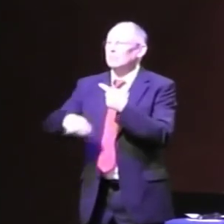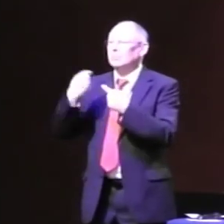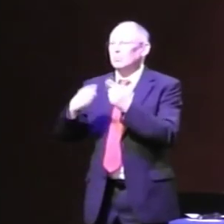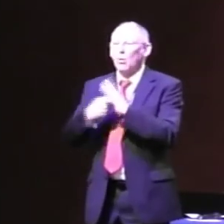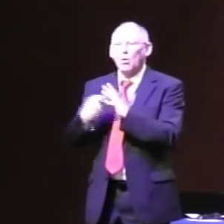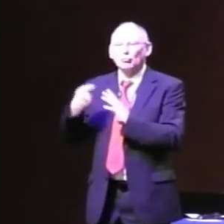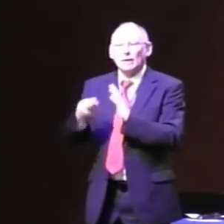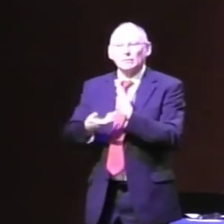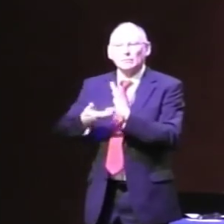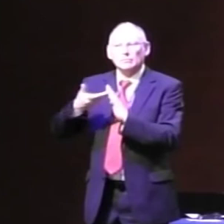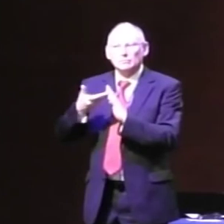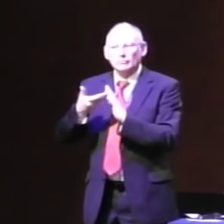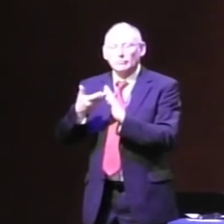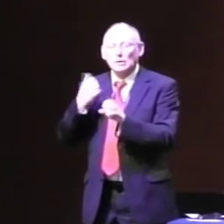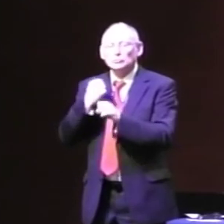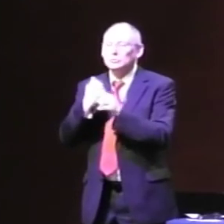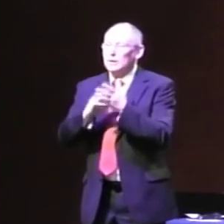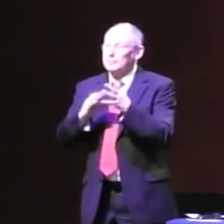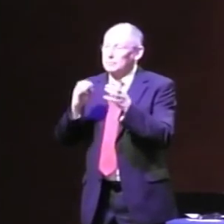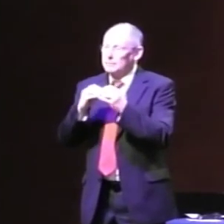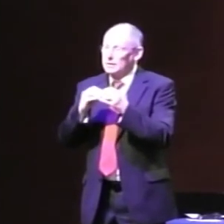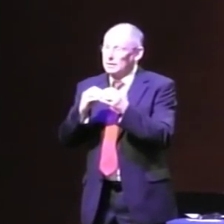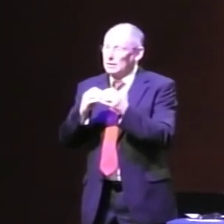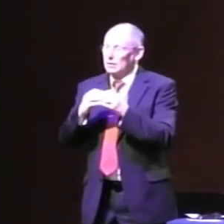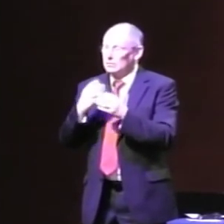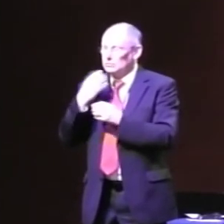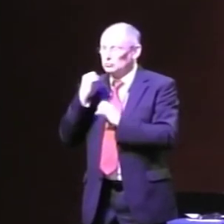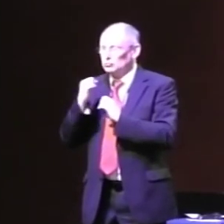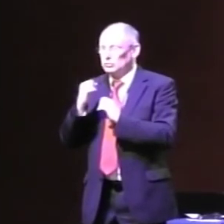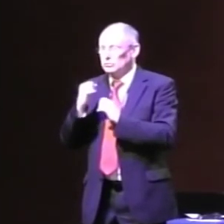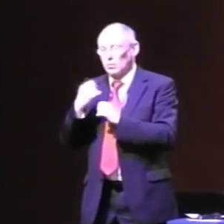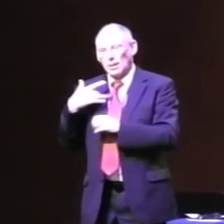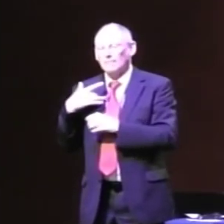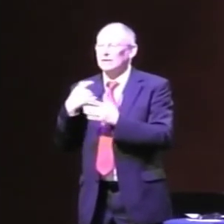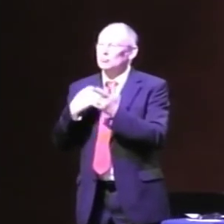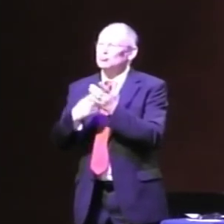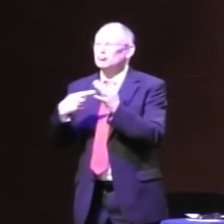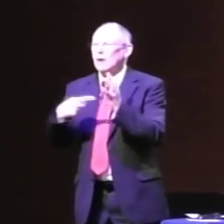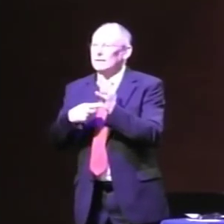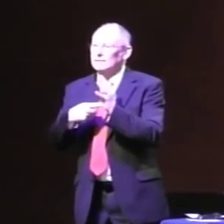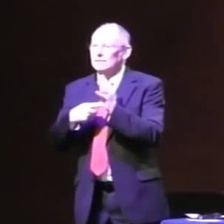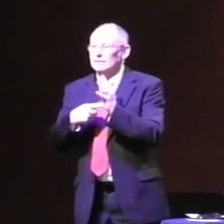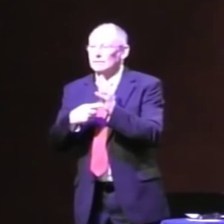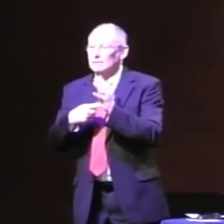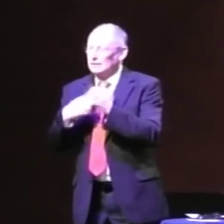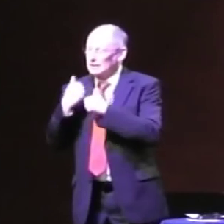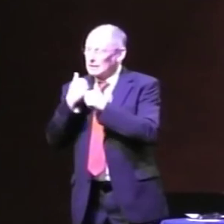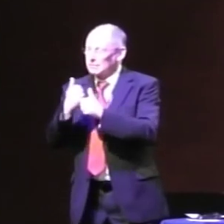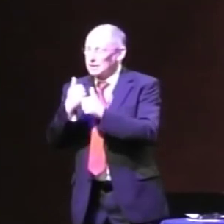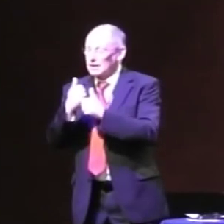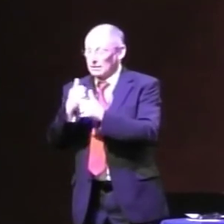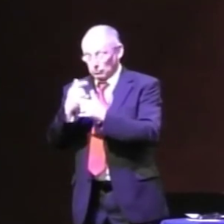increases. GMB Scotland recently affiliated to the Living Rent campaign, and they are a grassroots campaign set to fight